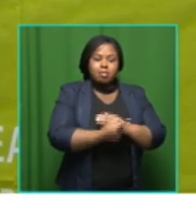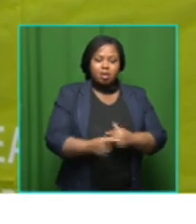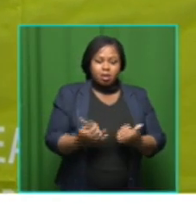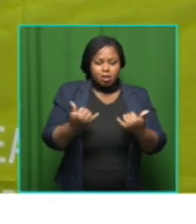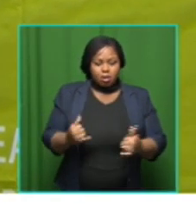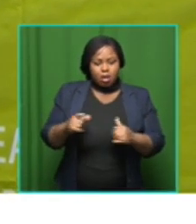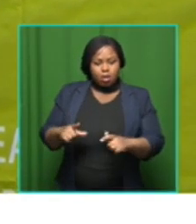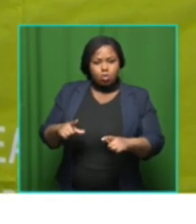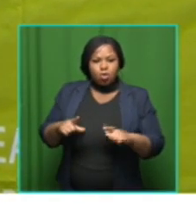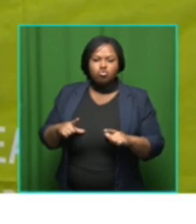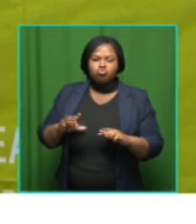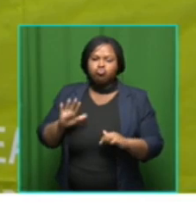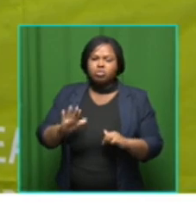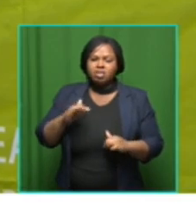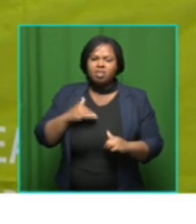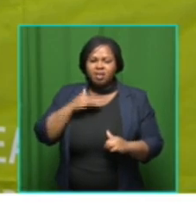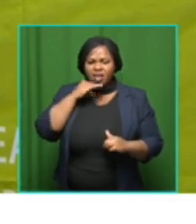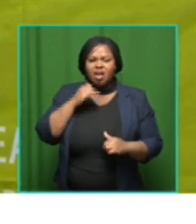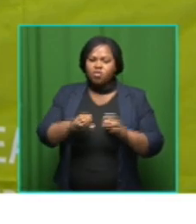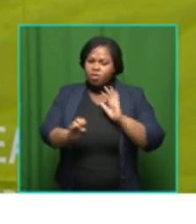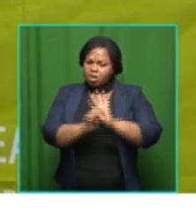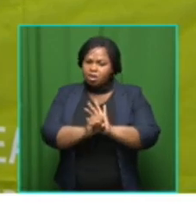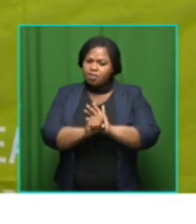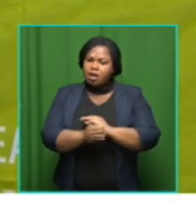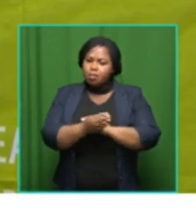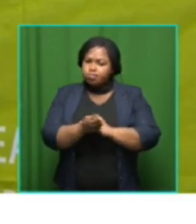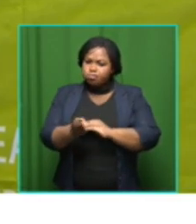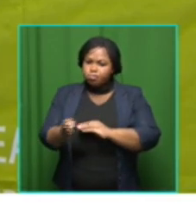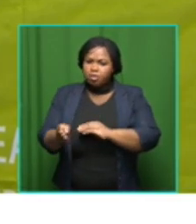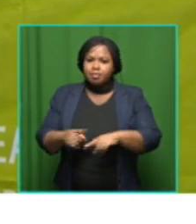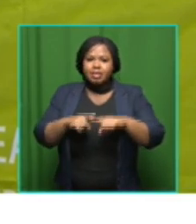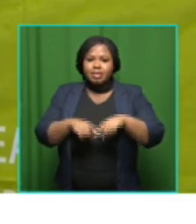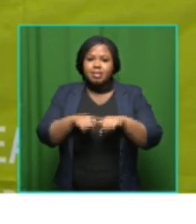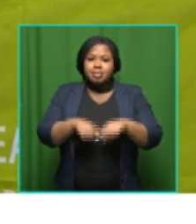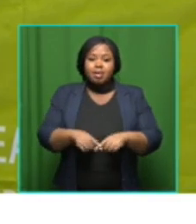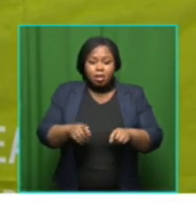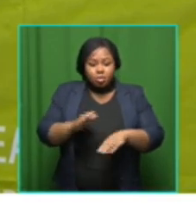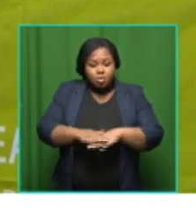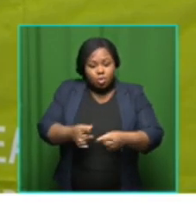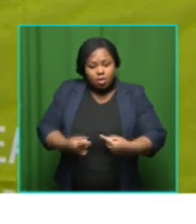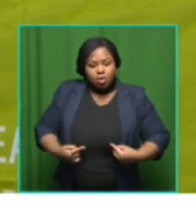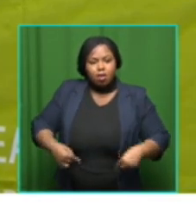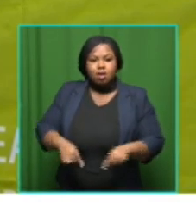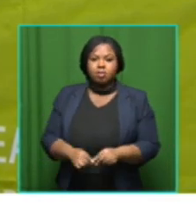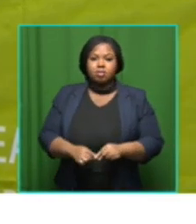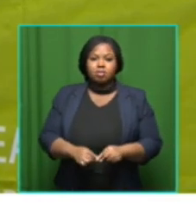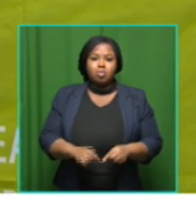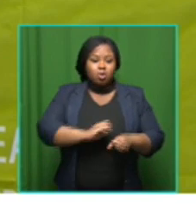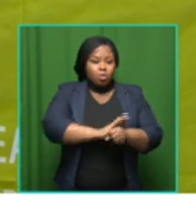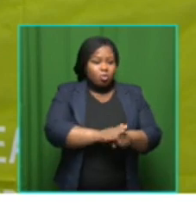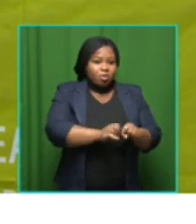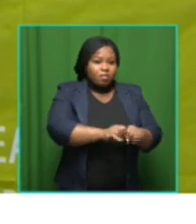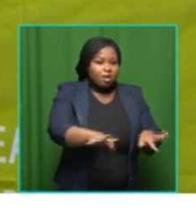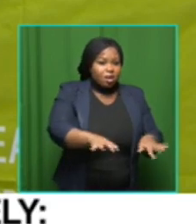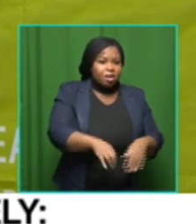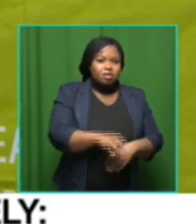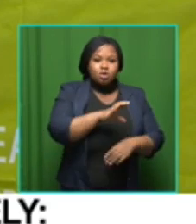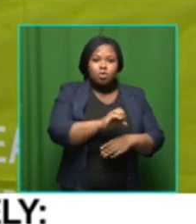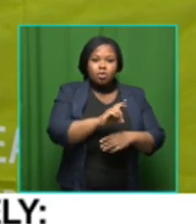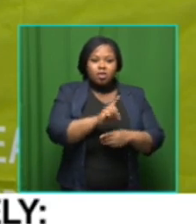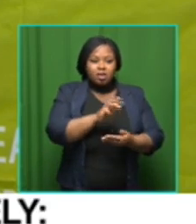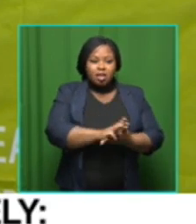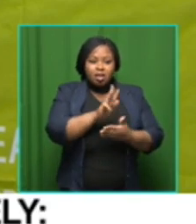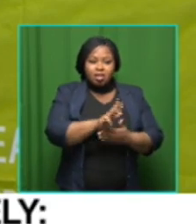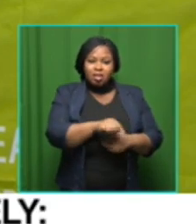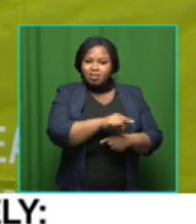this infection and defeat it. It depends on us. It doesn't depend on COVID-19. It doesn't depend on coronavirus. It depends on what South Africans